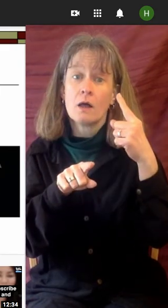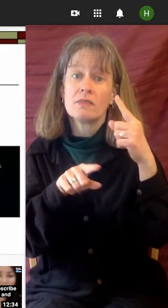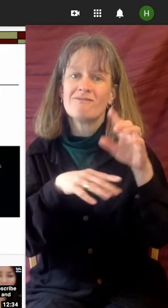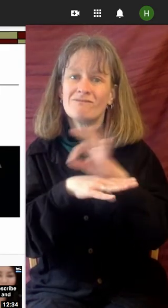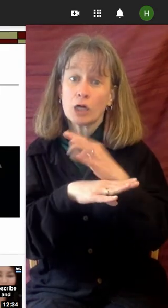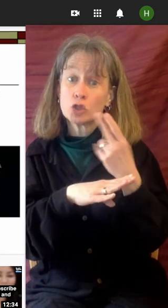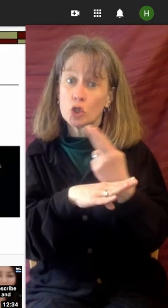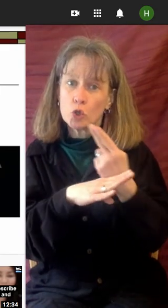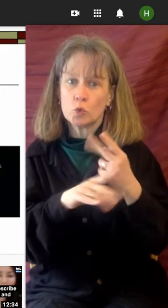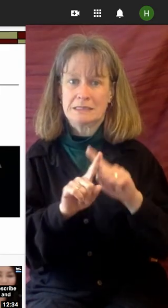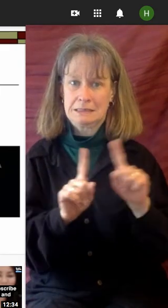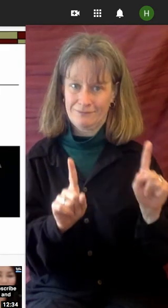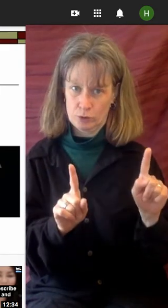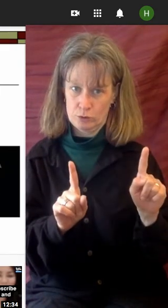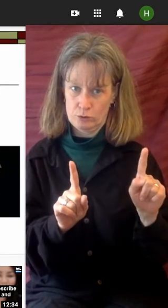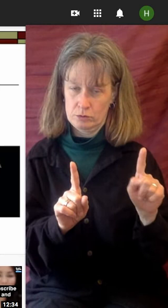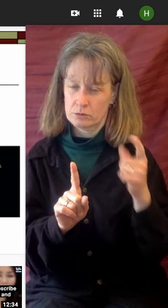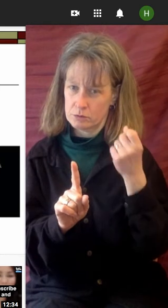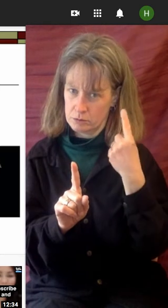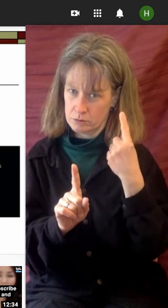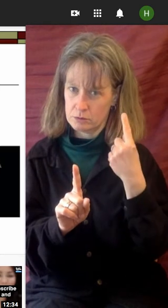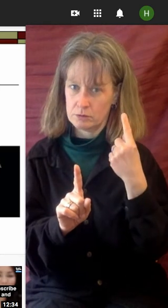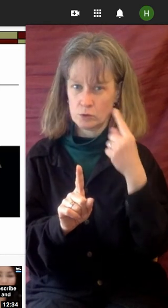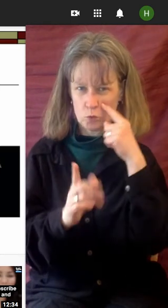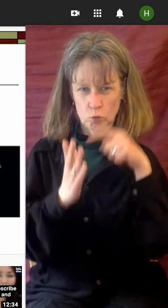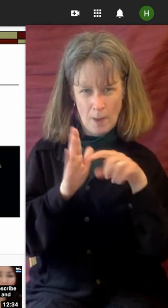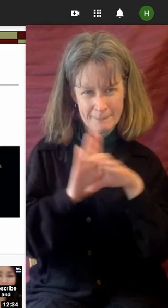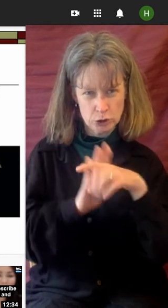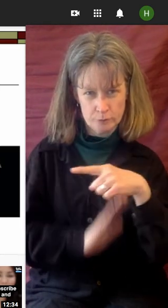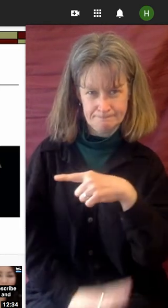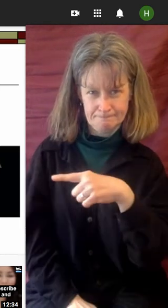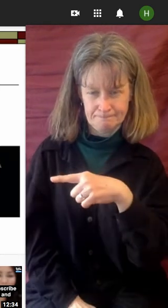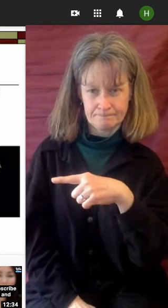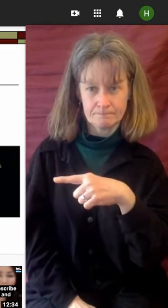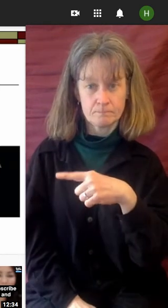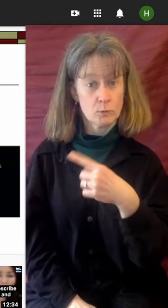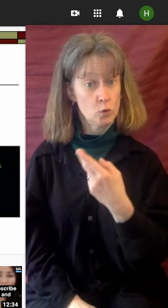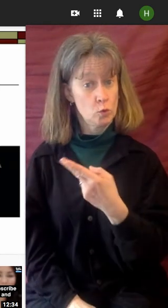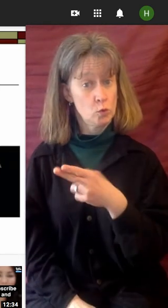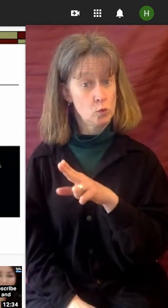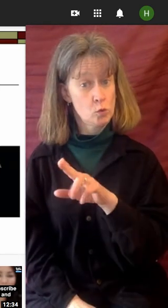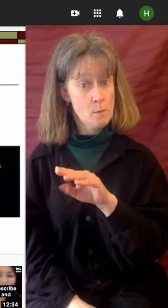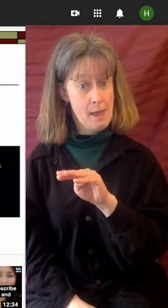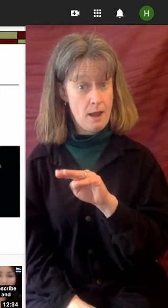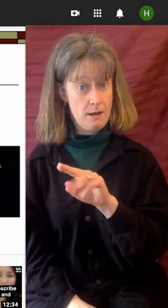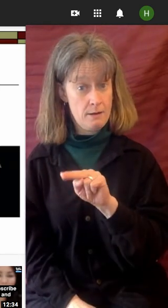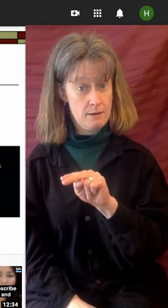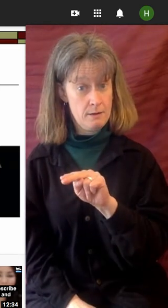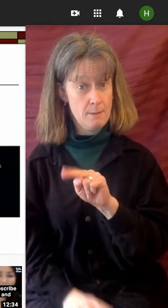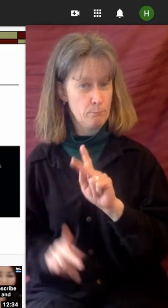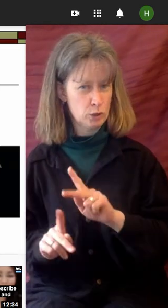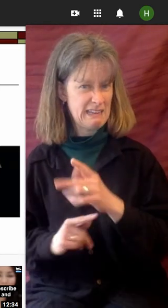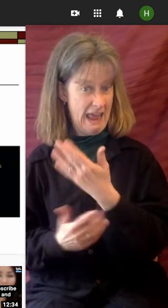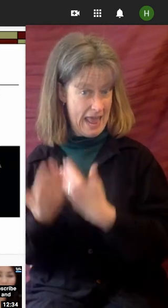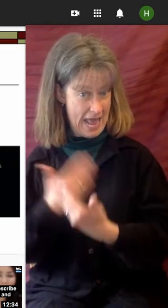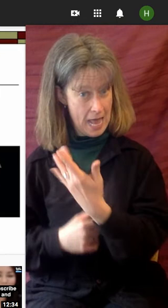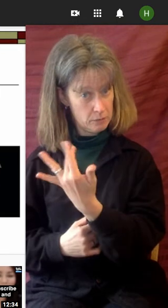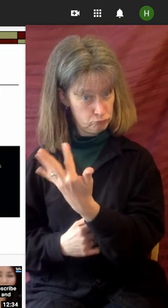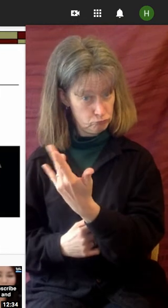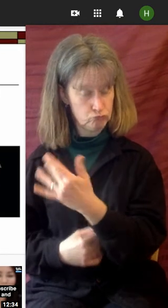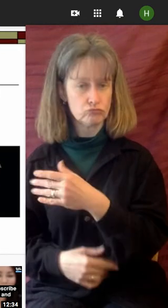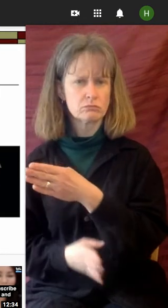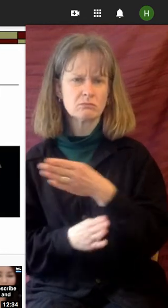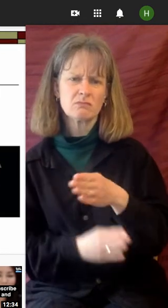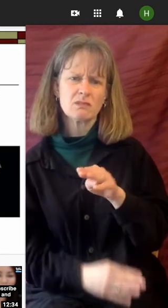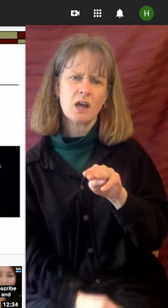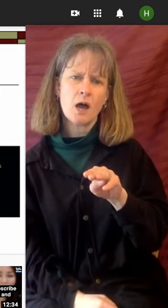different job. So human hand, a mole, which is kind of like a little animal that